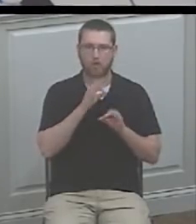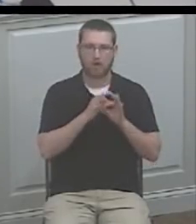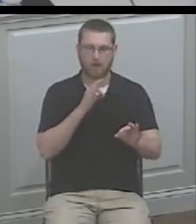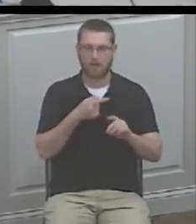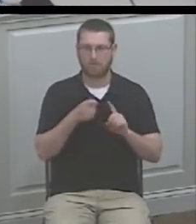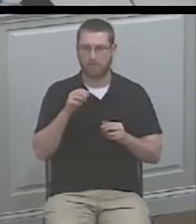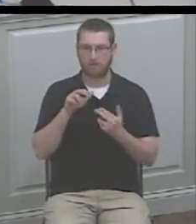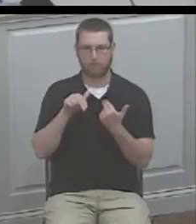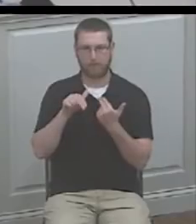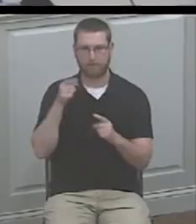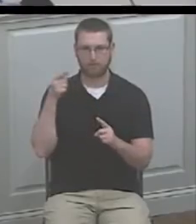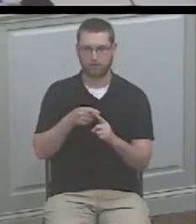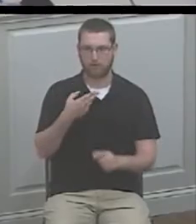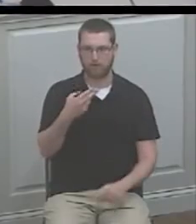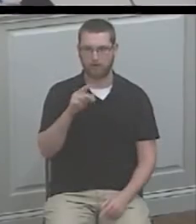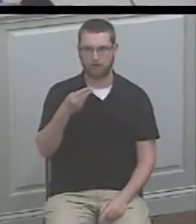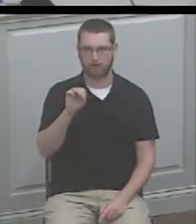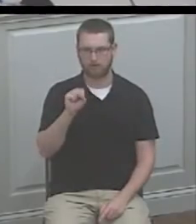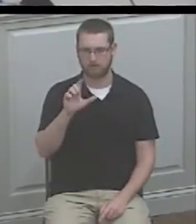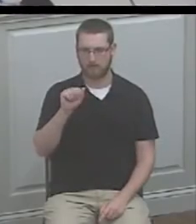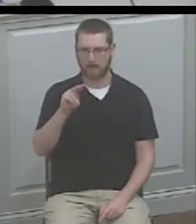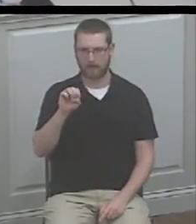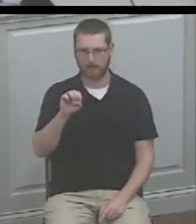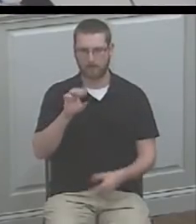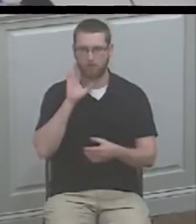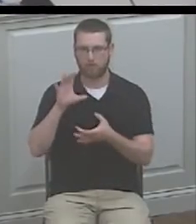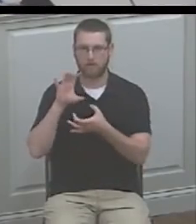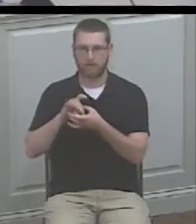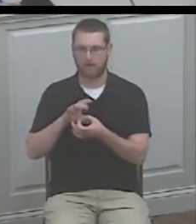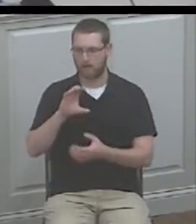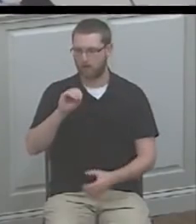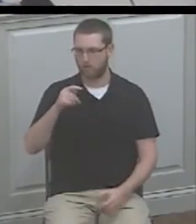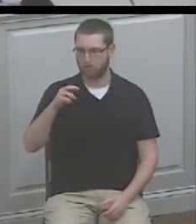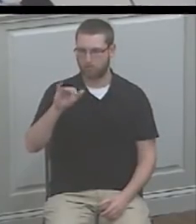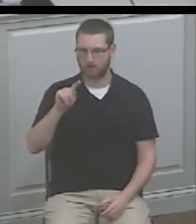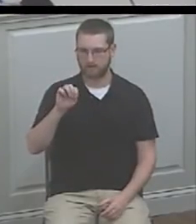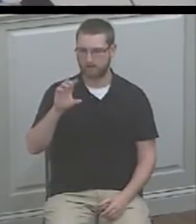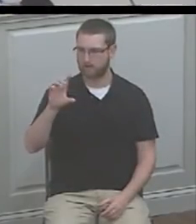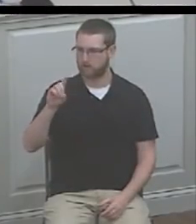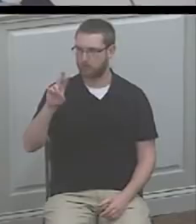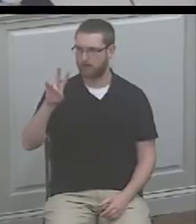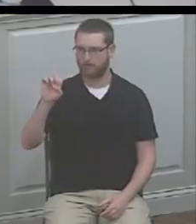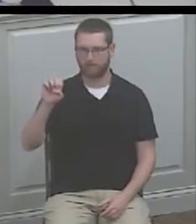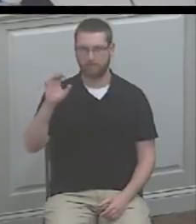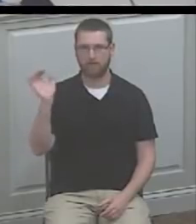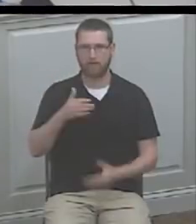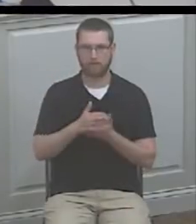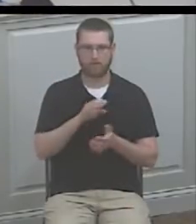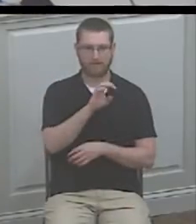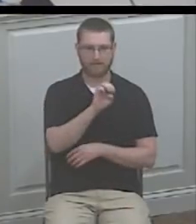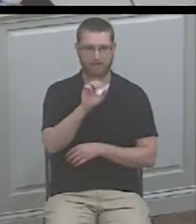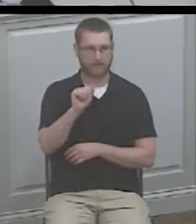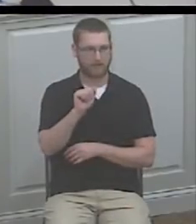the bypass out to Hughes Lane and then connecting that to the Corporate Drive portion. That is partnership there is with the EDA grant.